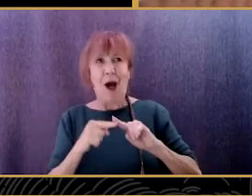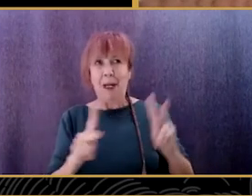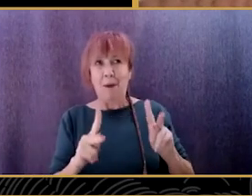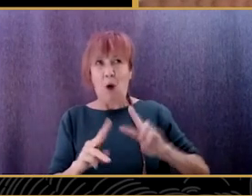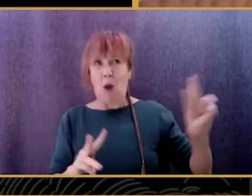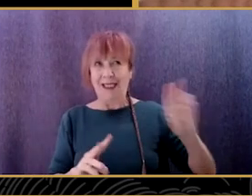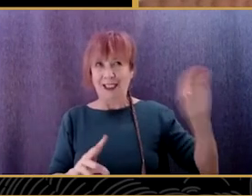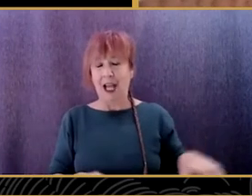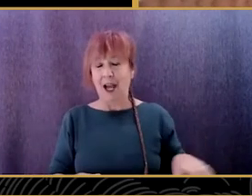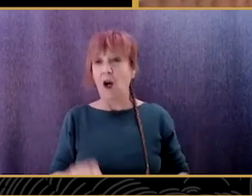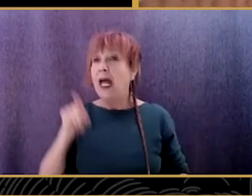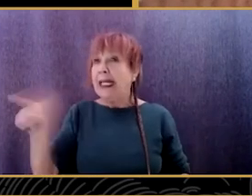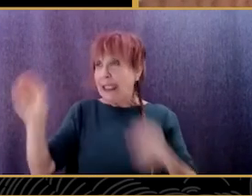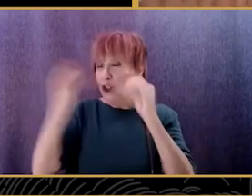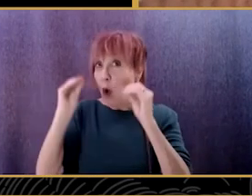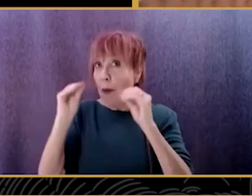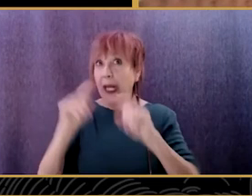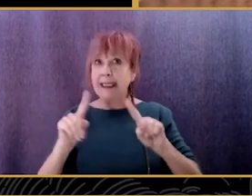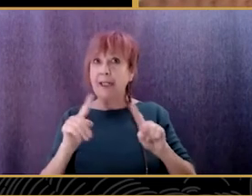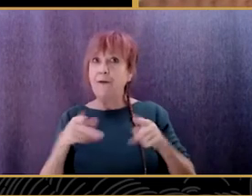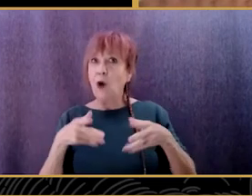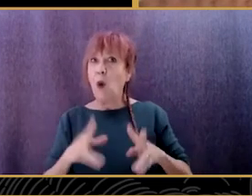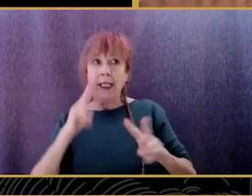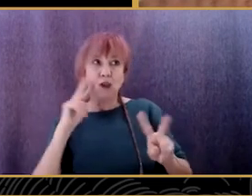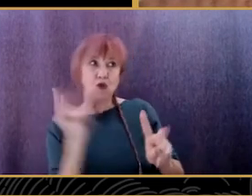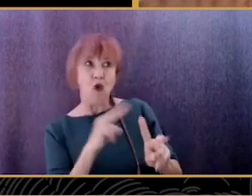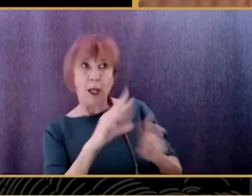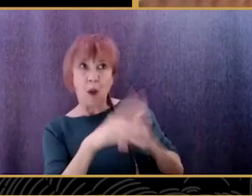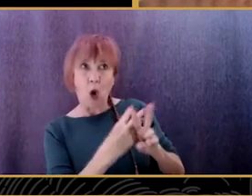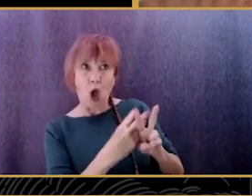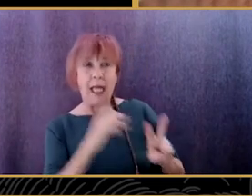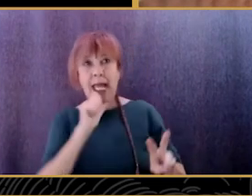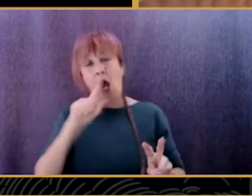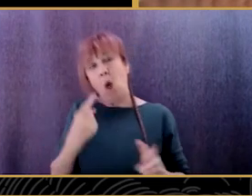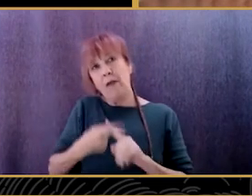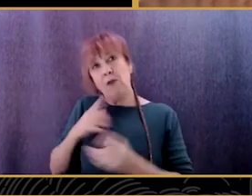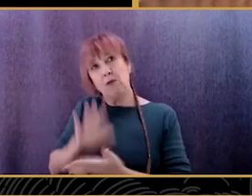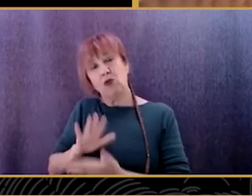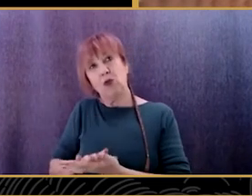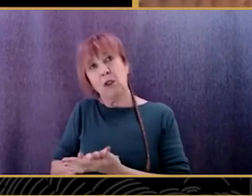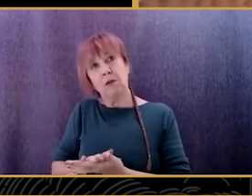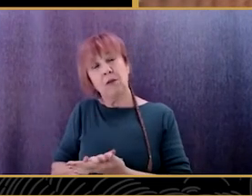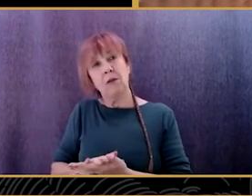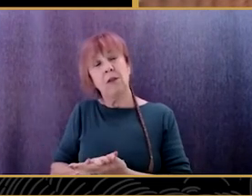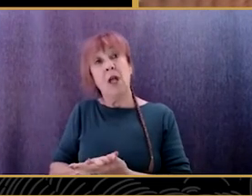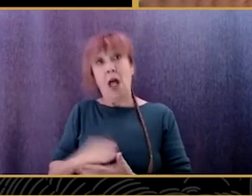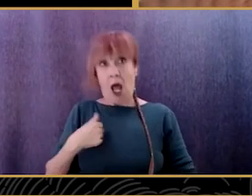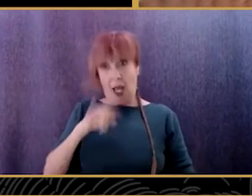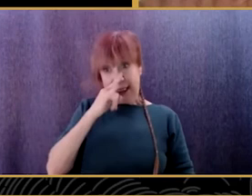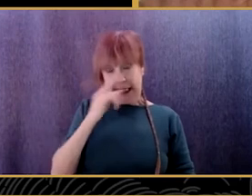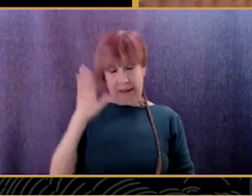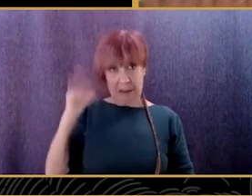He taught me that there were other ways to look at the world beside me. What I was learning in school. When I was a kid, my